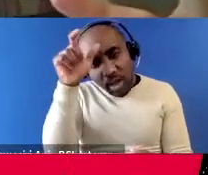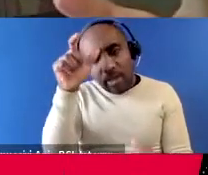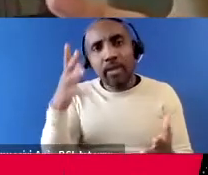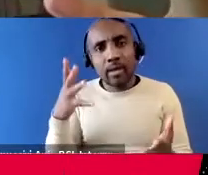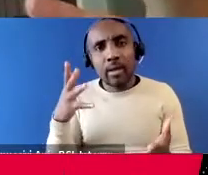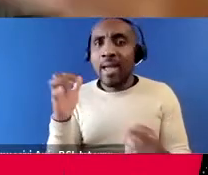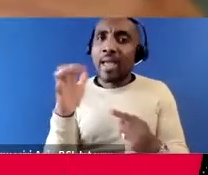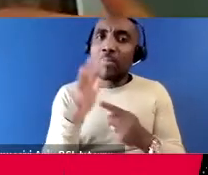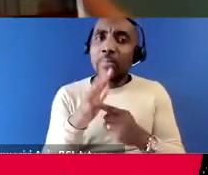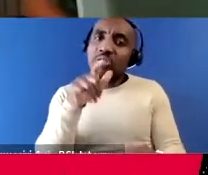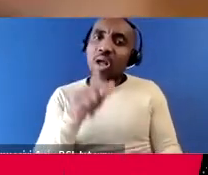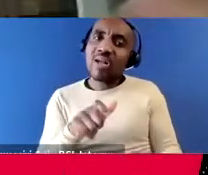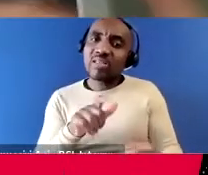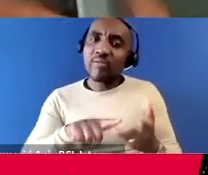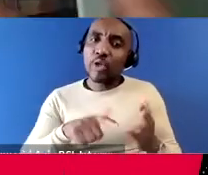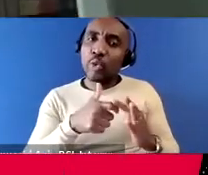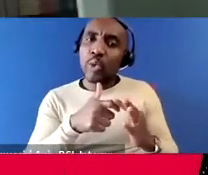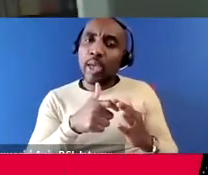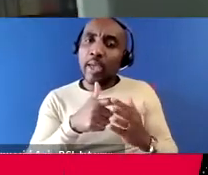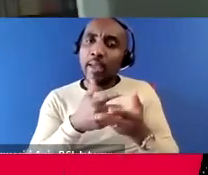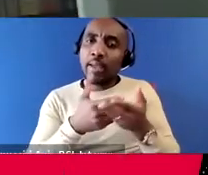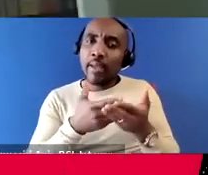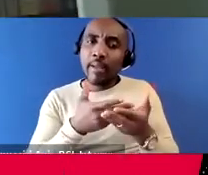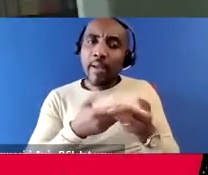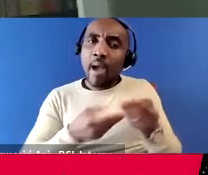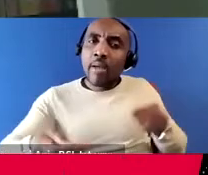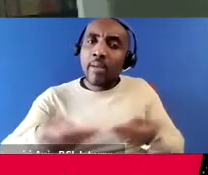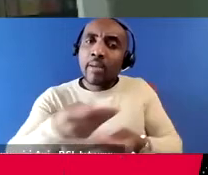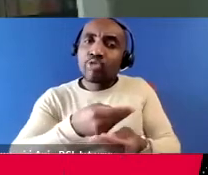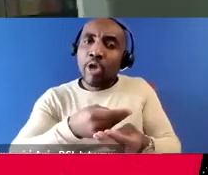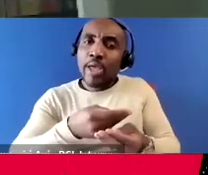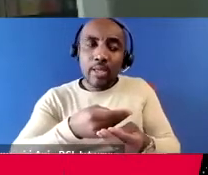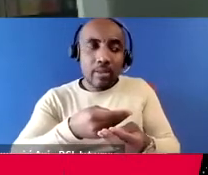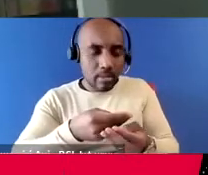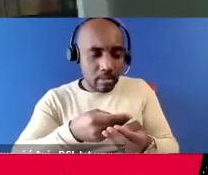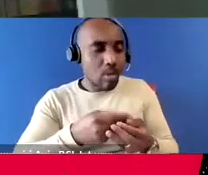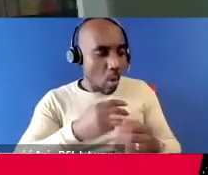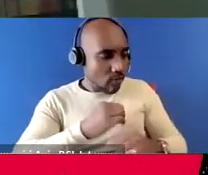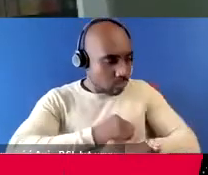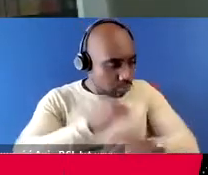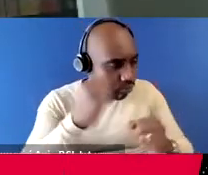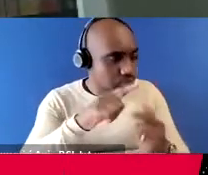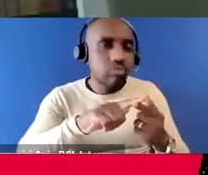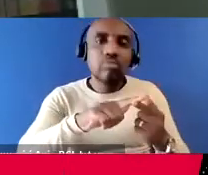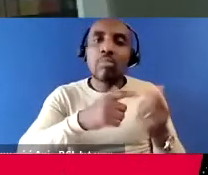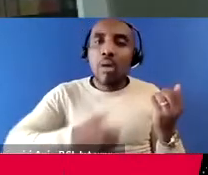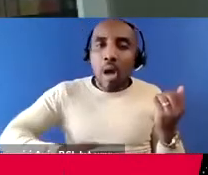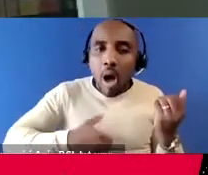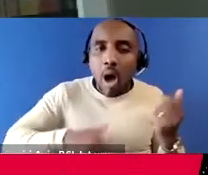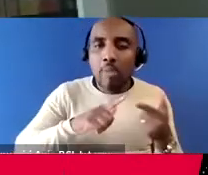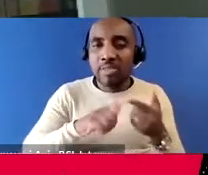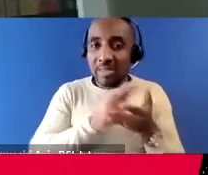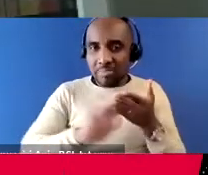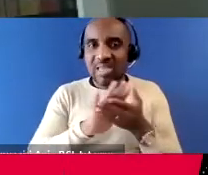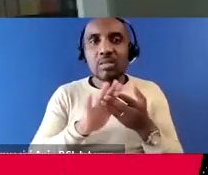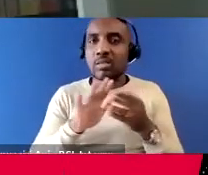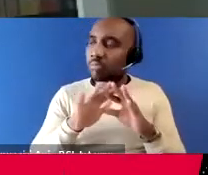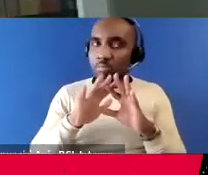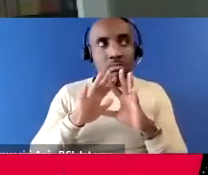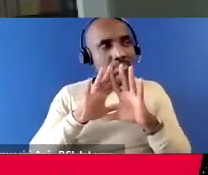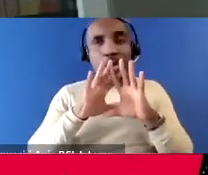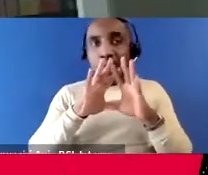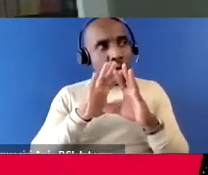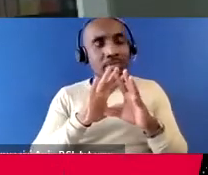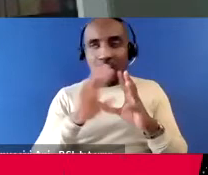UK arms sales and as a partner in the development of weapons really coincides with this increasing totalitarian authoritarian